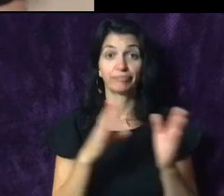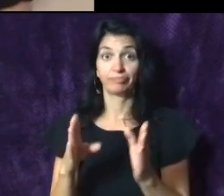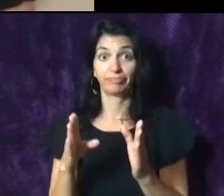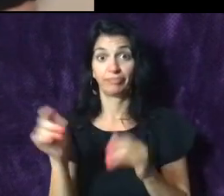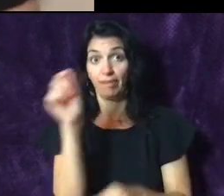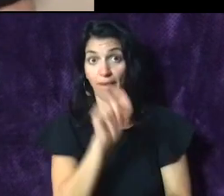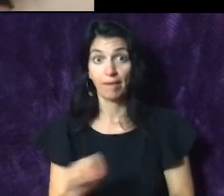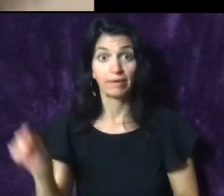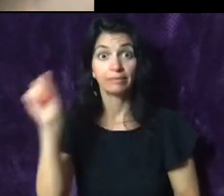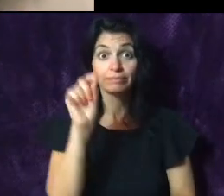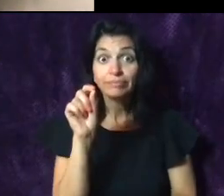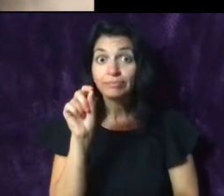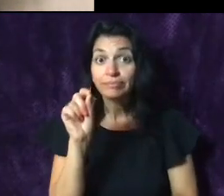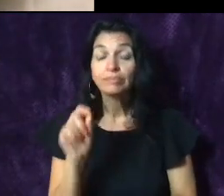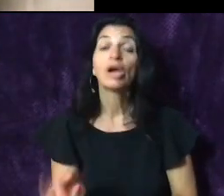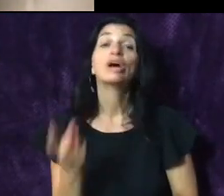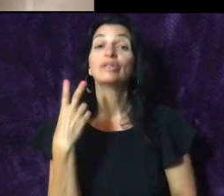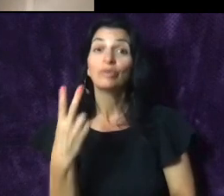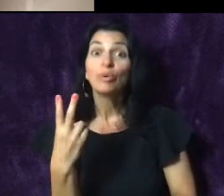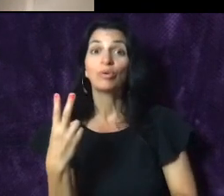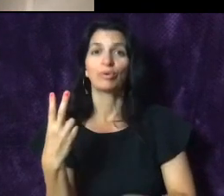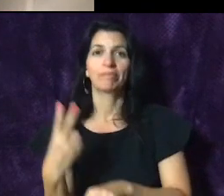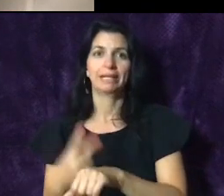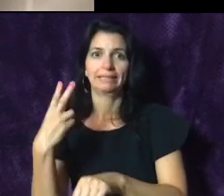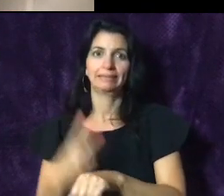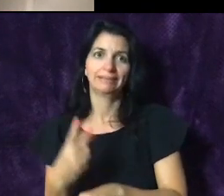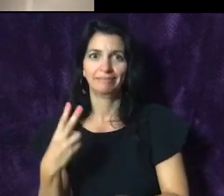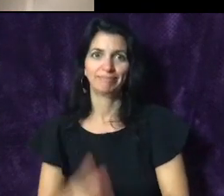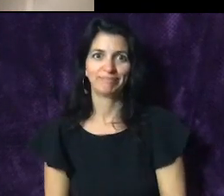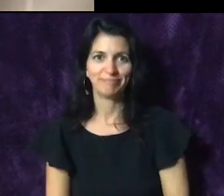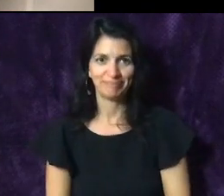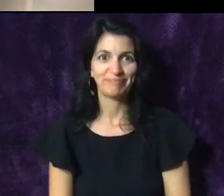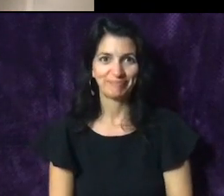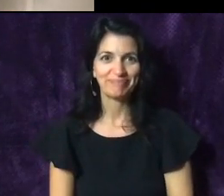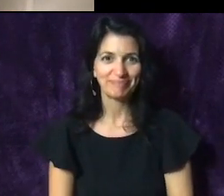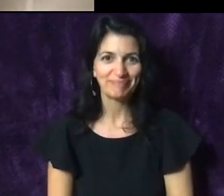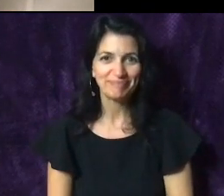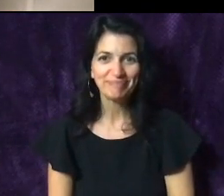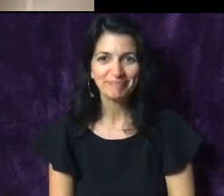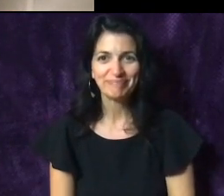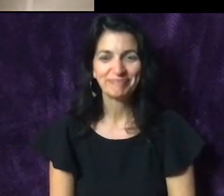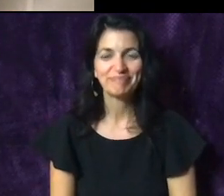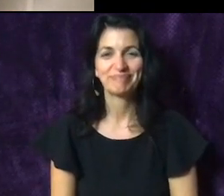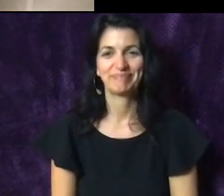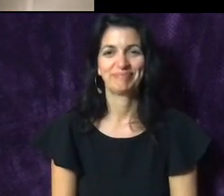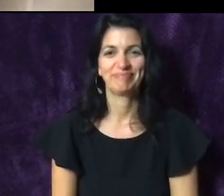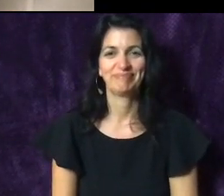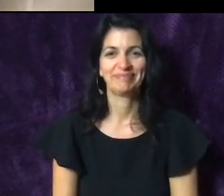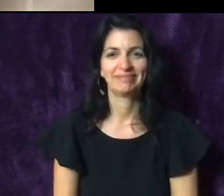ones are going to be 2 beats of music. So I'm going to write that right here, 1 beat.